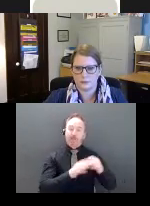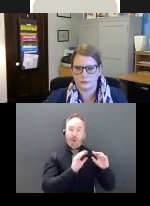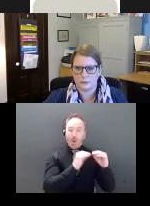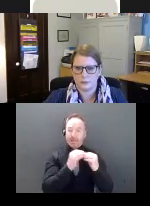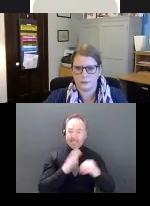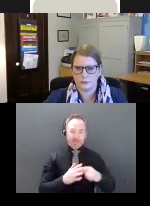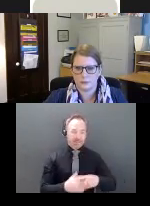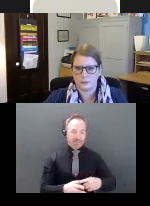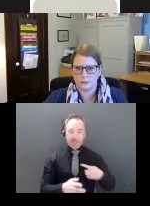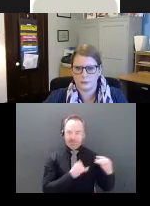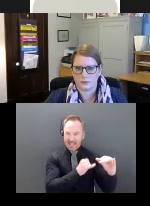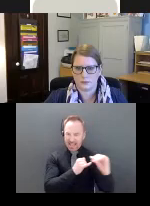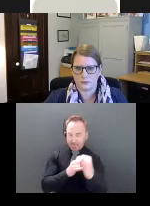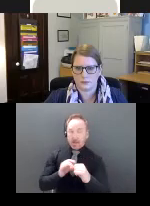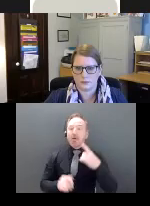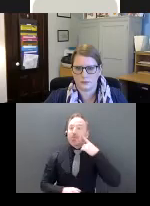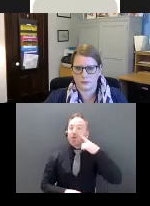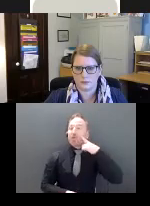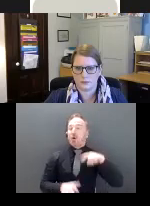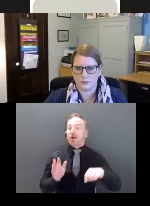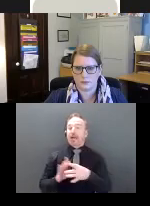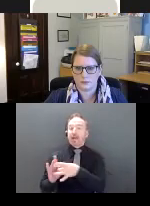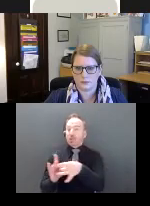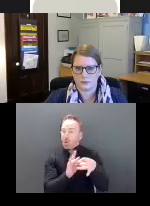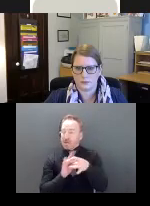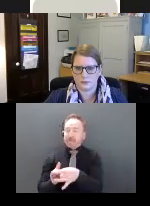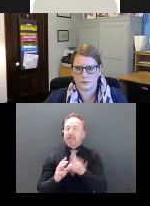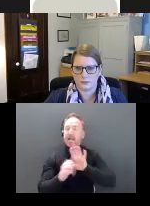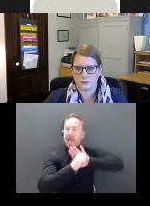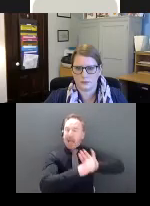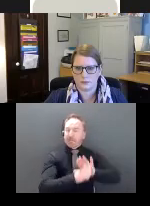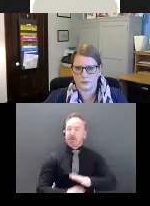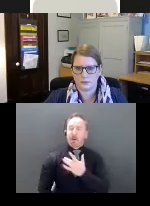coordination and advocacy across